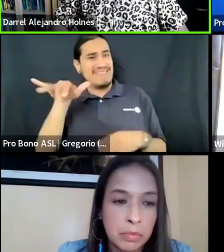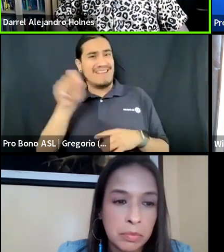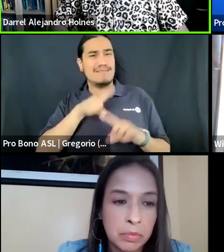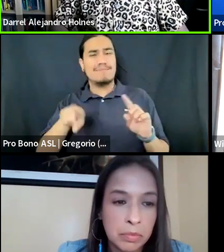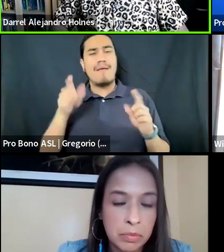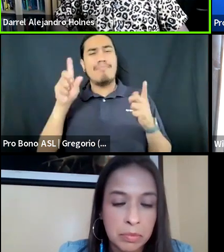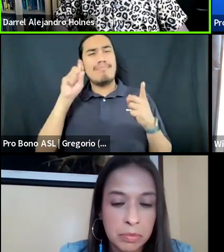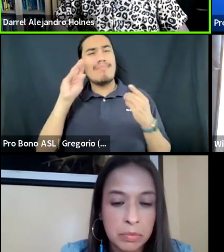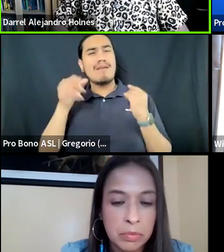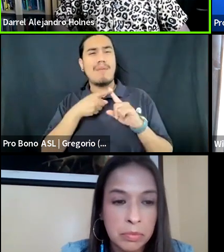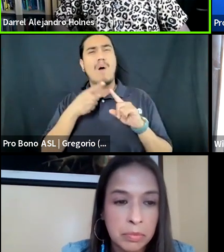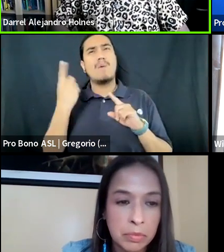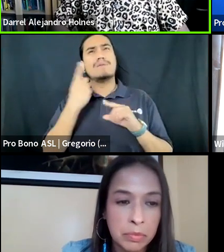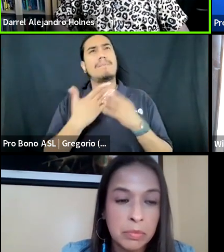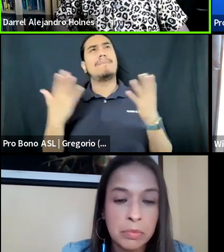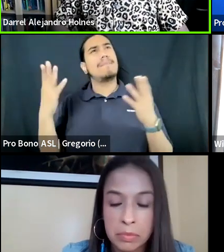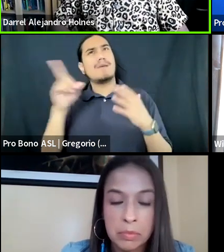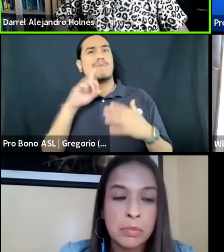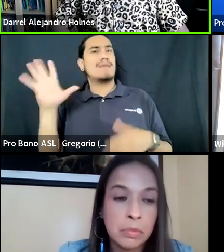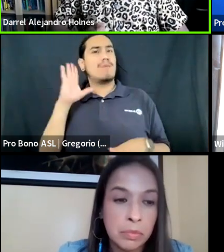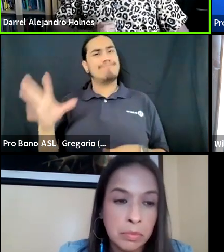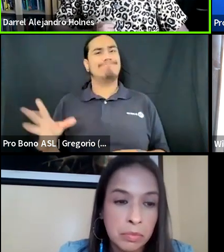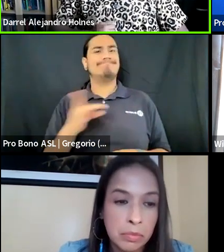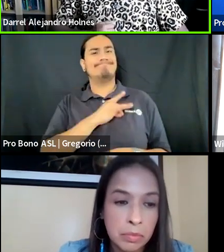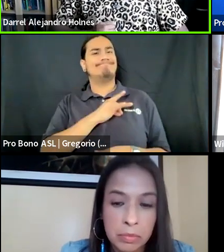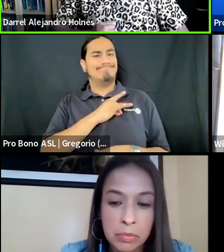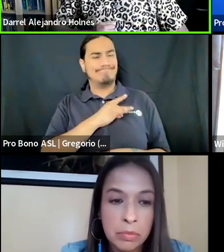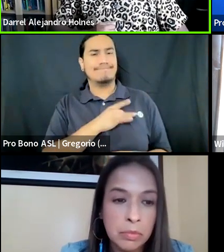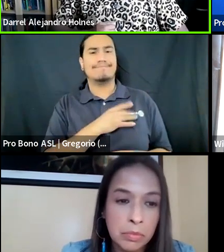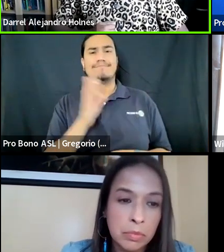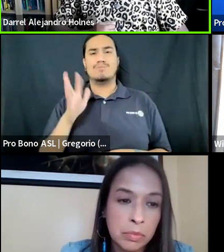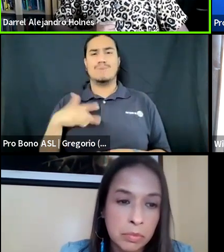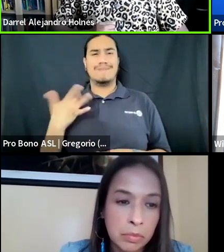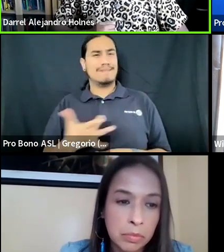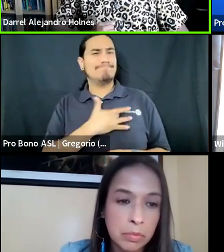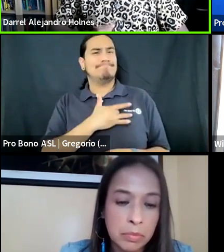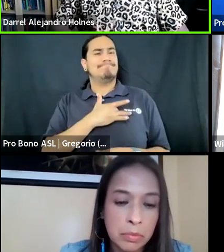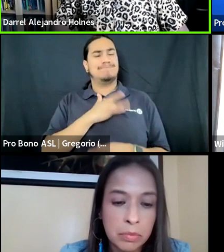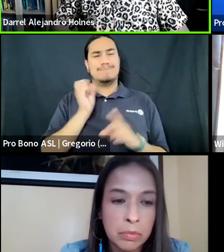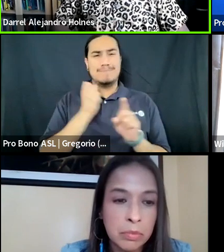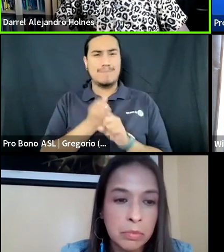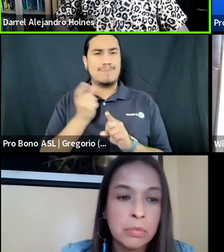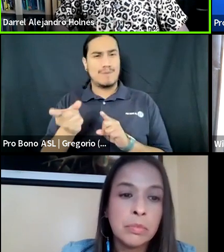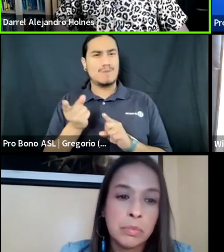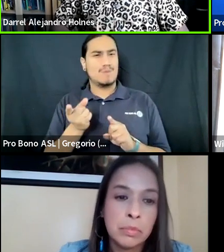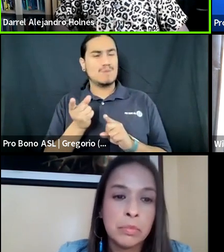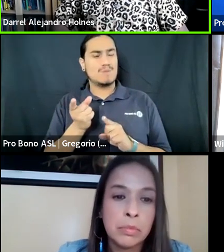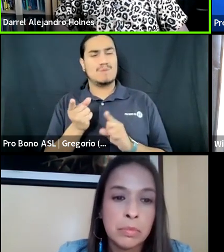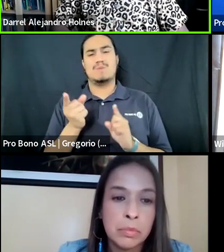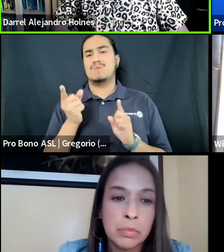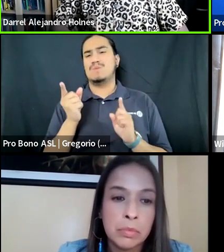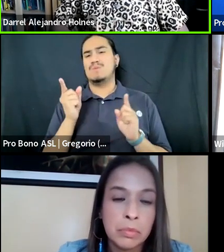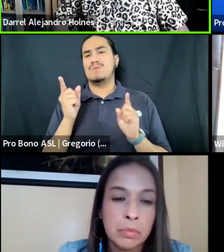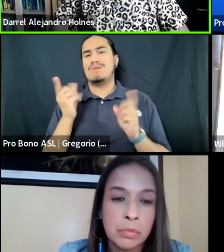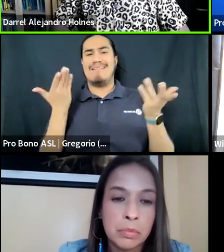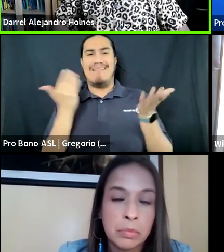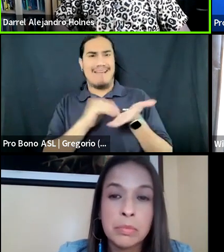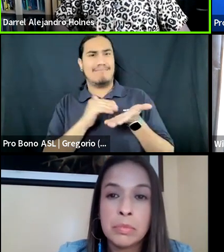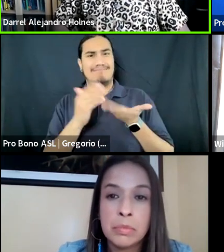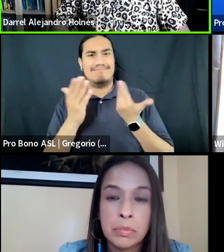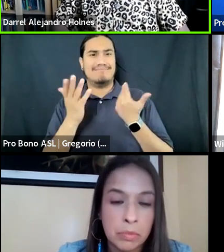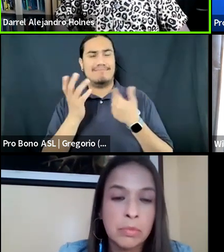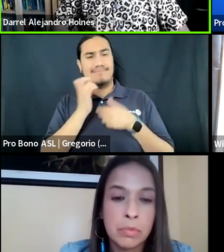would really resonate with you, that impacts you, you know, significantly, even if it didn't actually